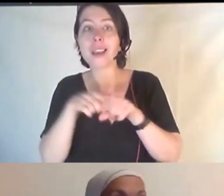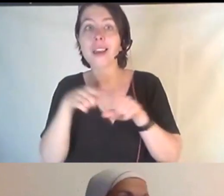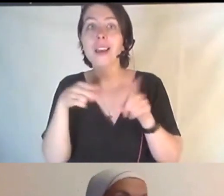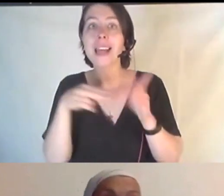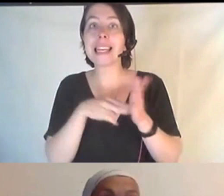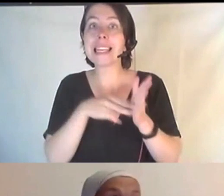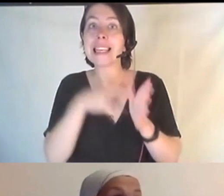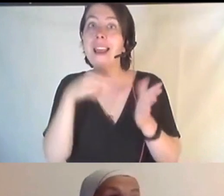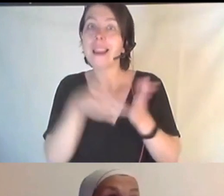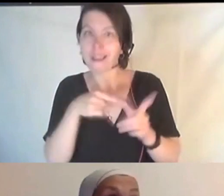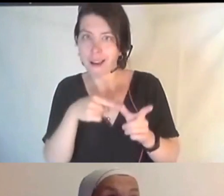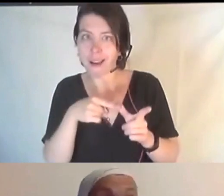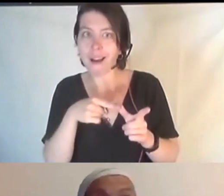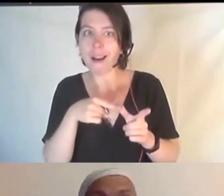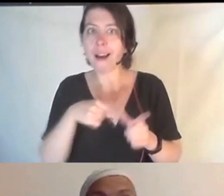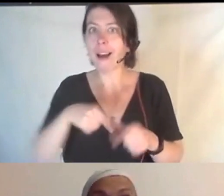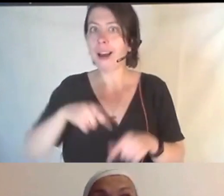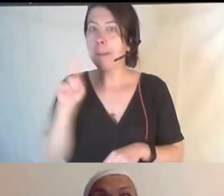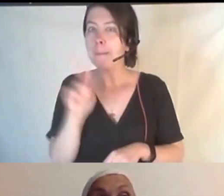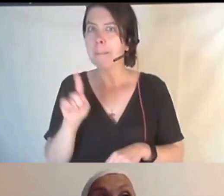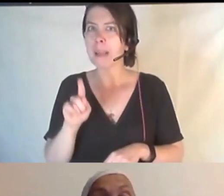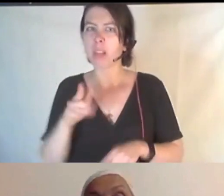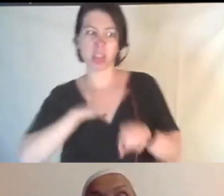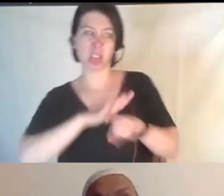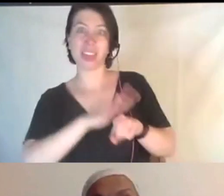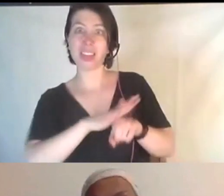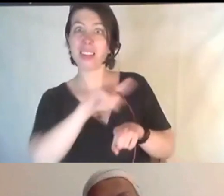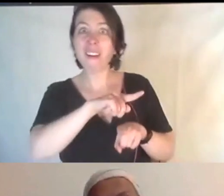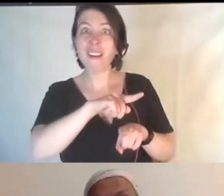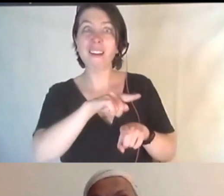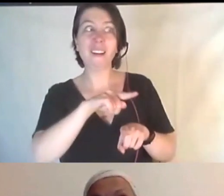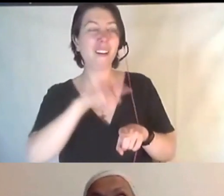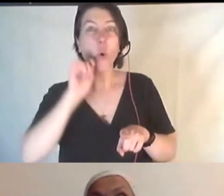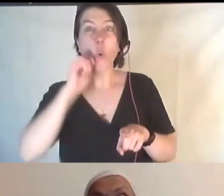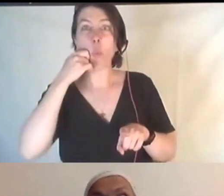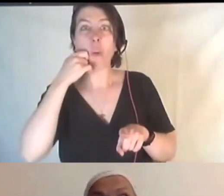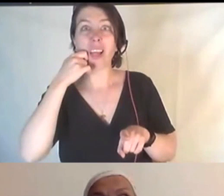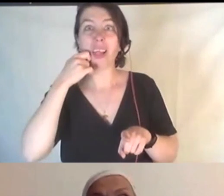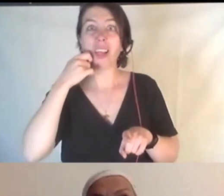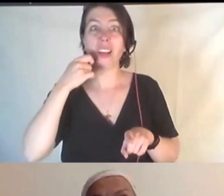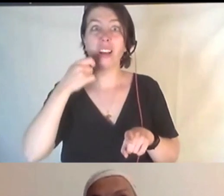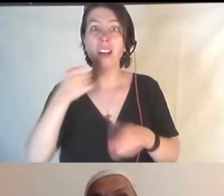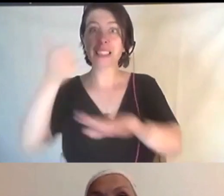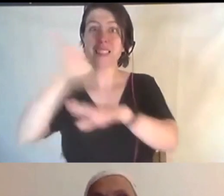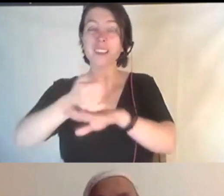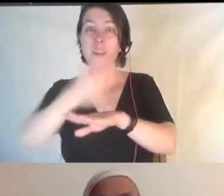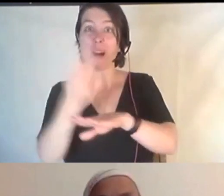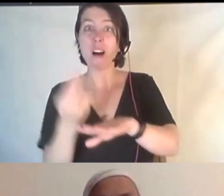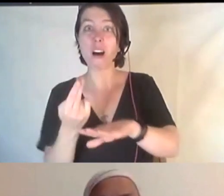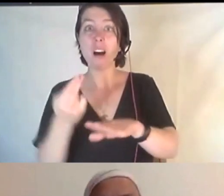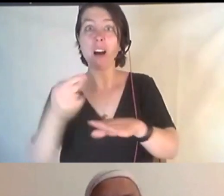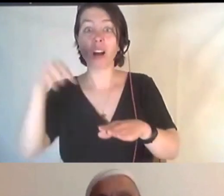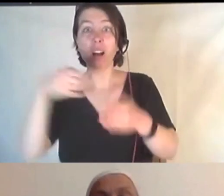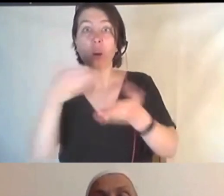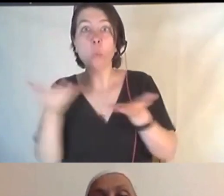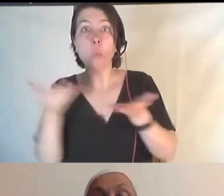I'd always be there going, why not? You know, why is that a funny thing to suggest? Naina is perfectly capable of filling the turbine